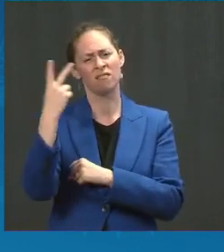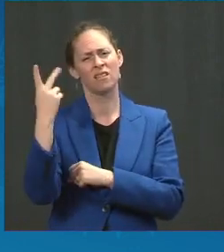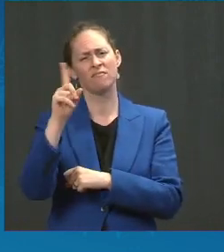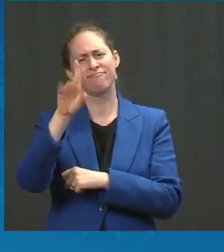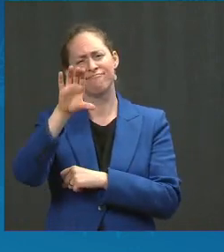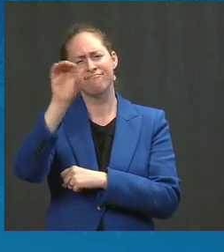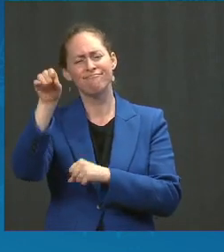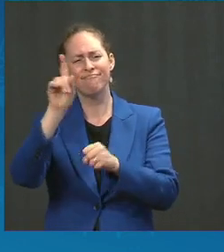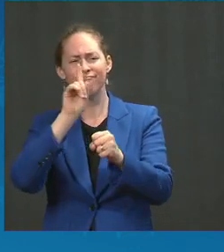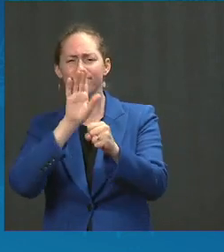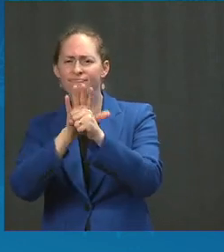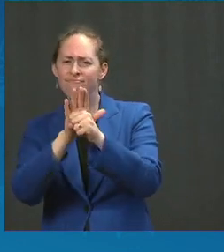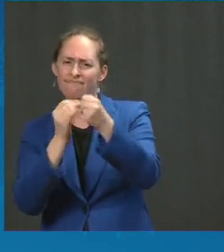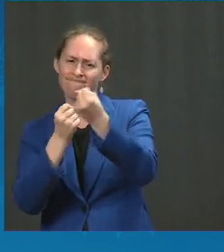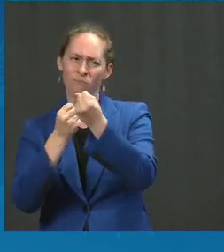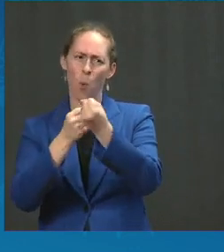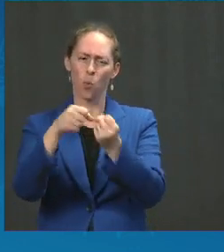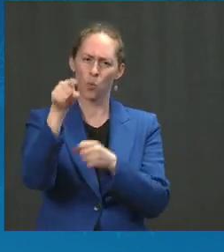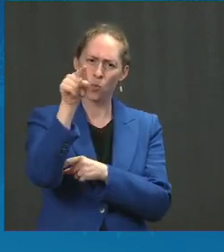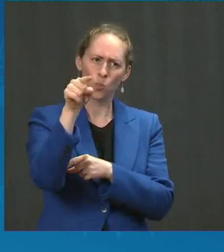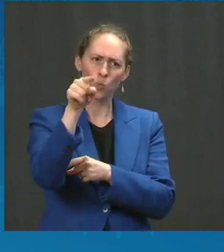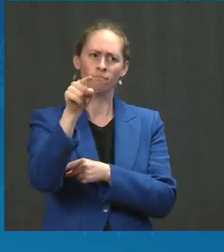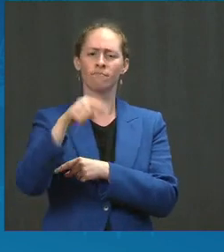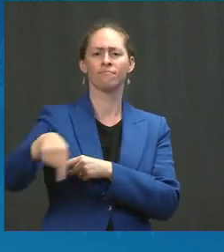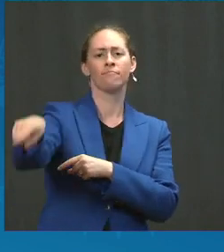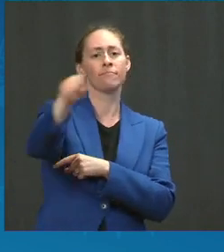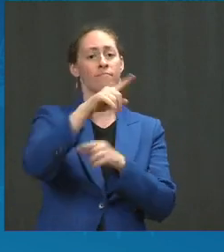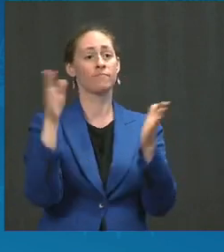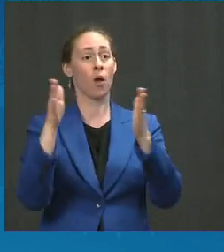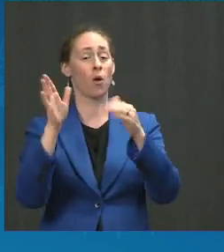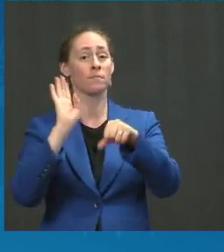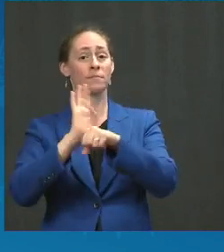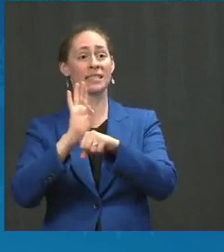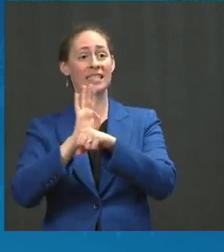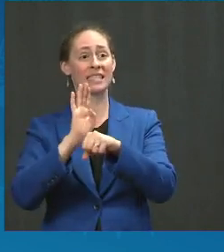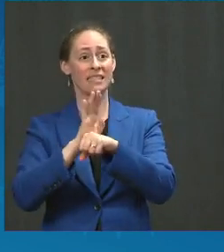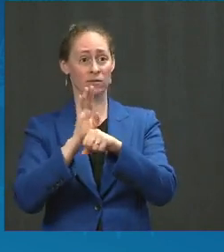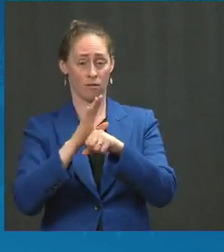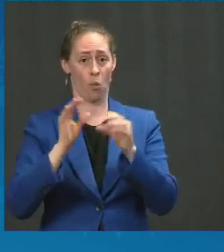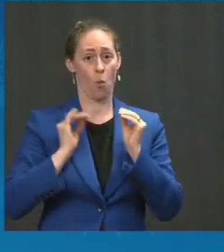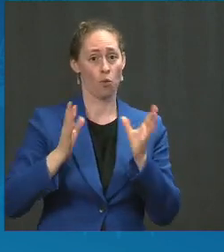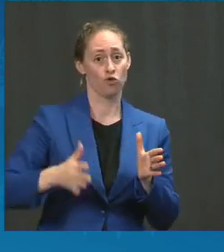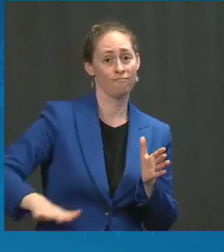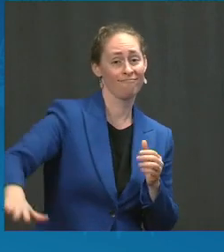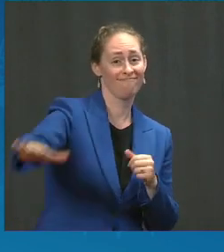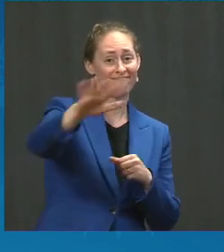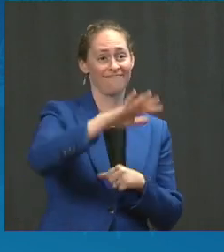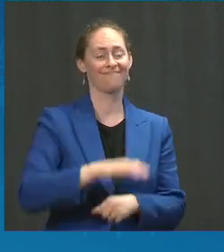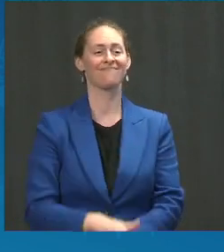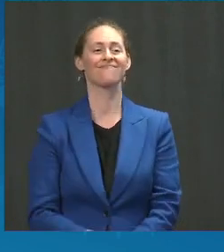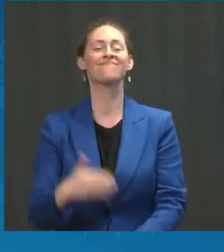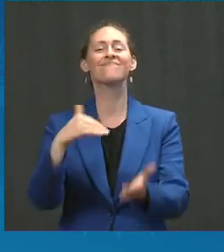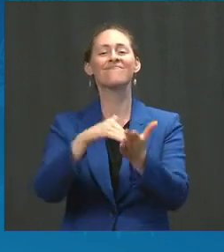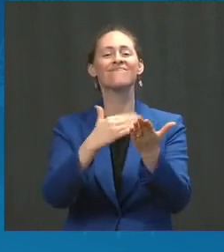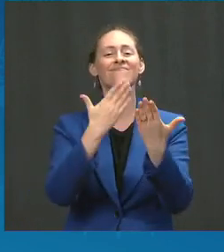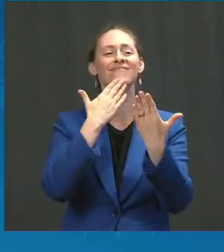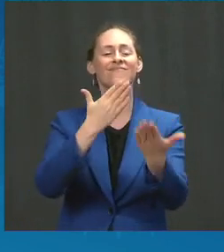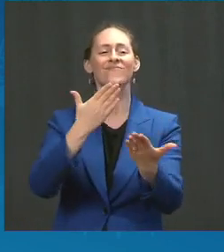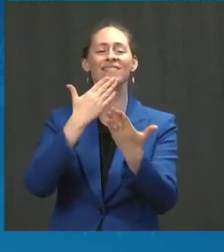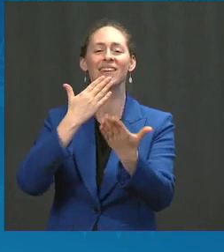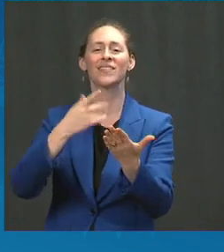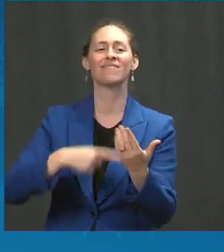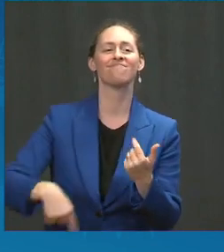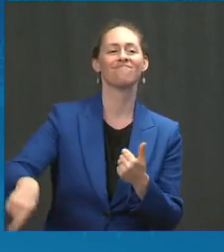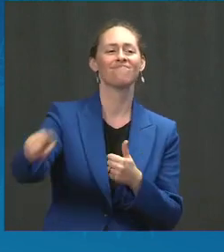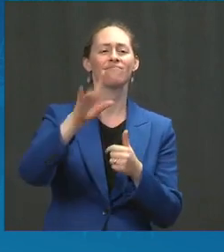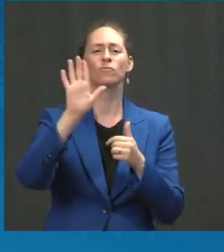to supporting America's small businesses and small business owners. And again, thank you all for your